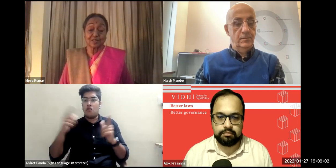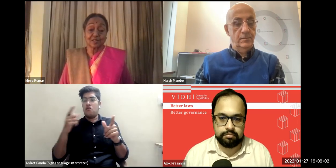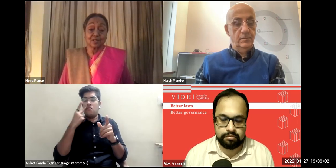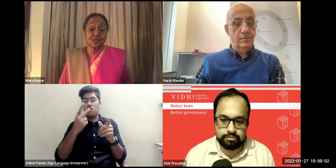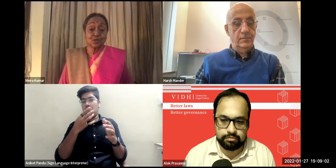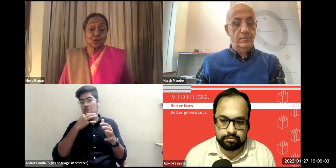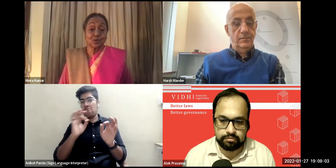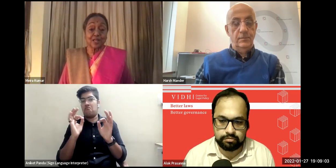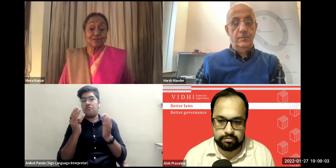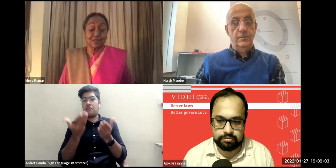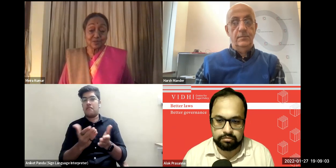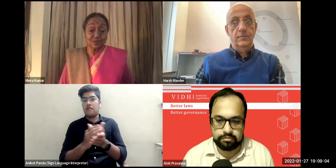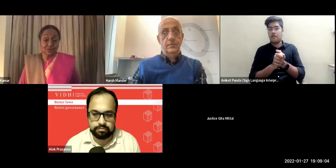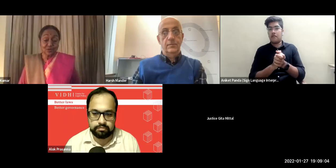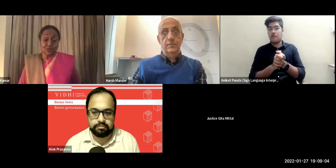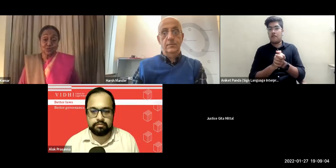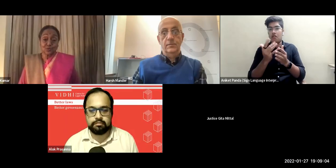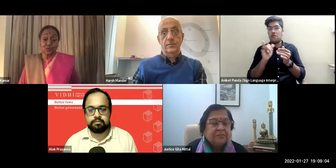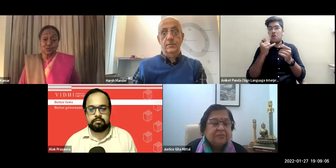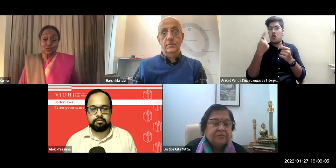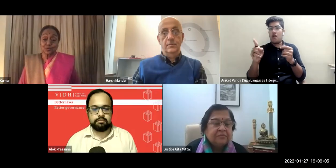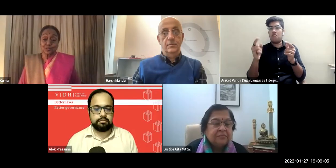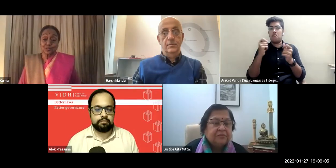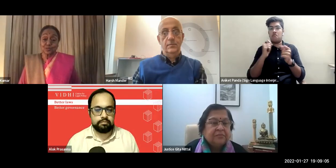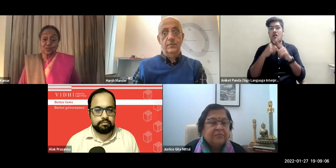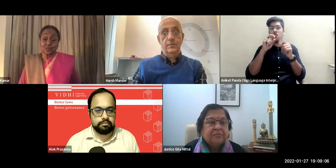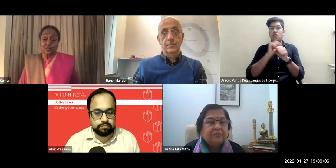something so relevant to